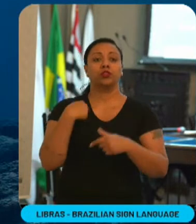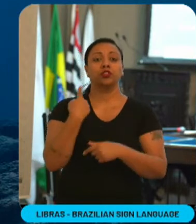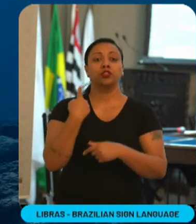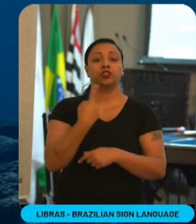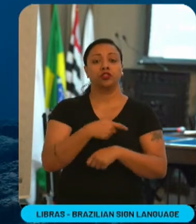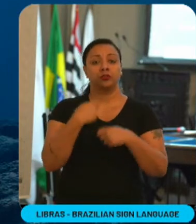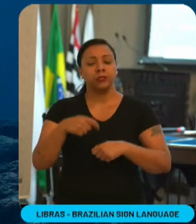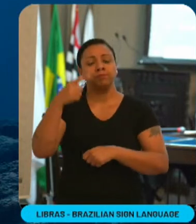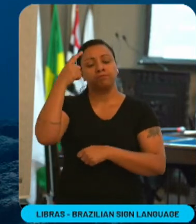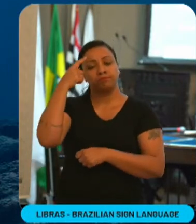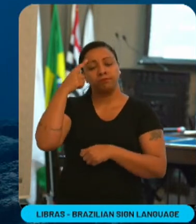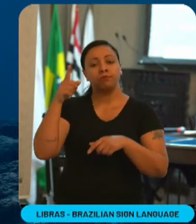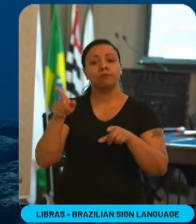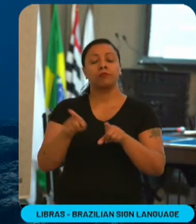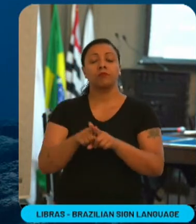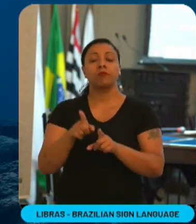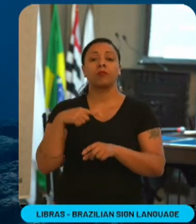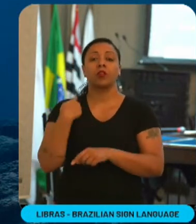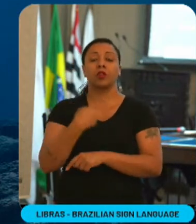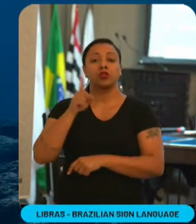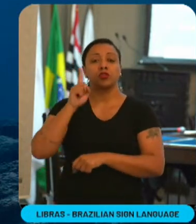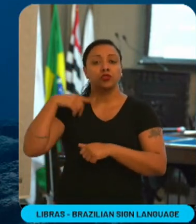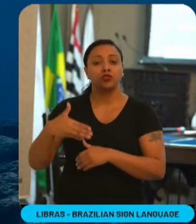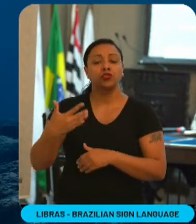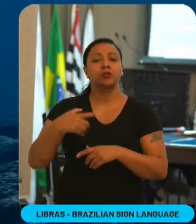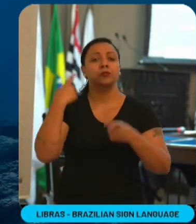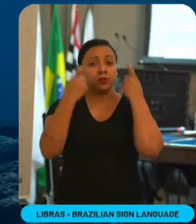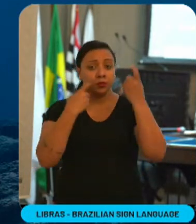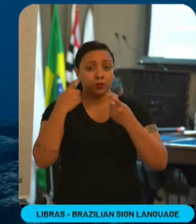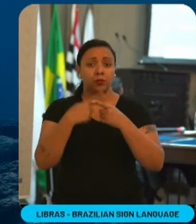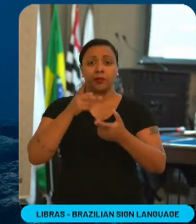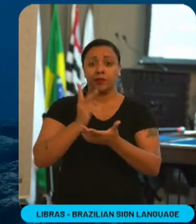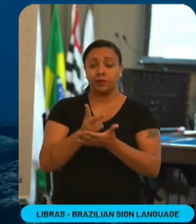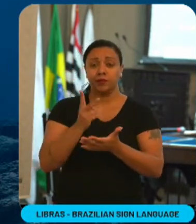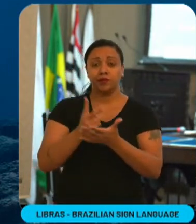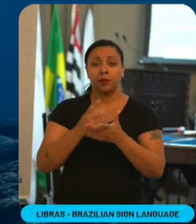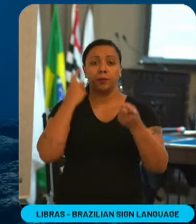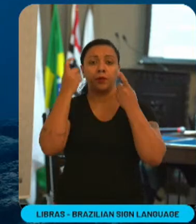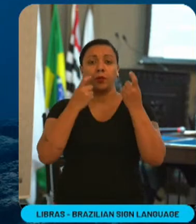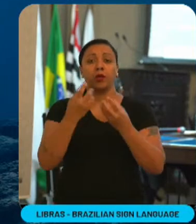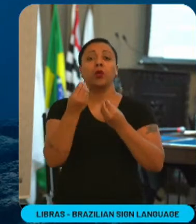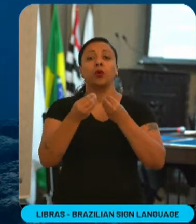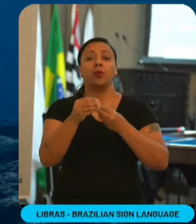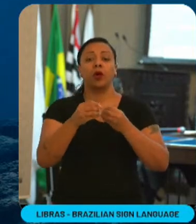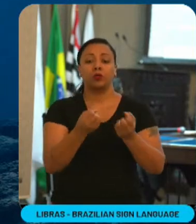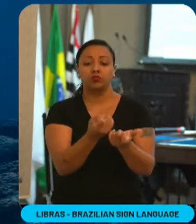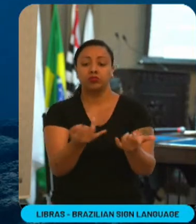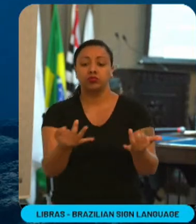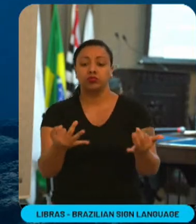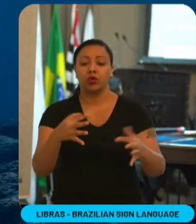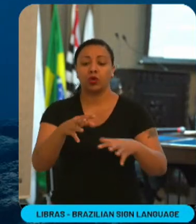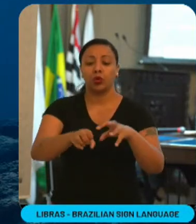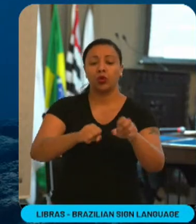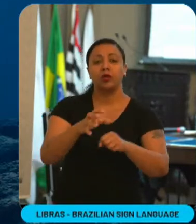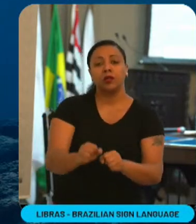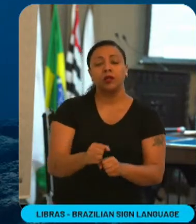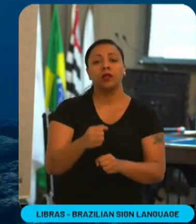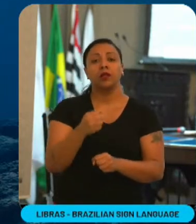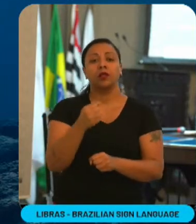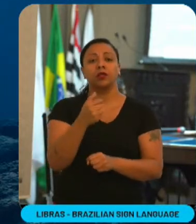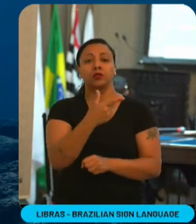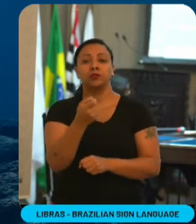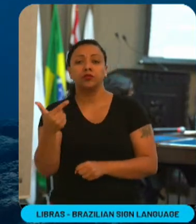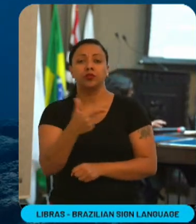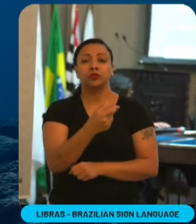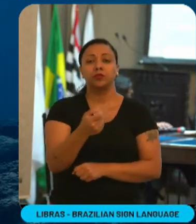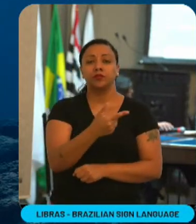another issue that we need to bring, so that we need to discuss, because we need to